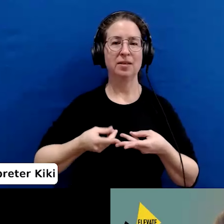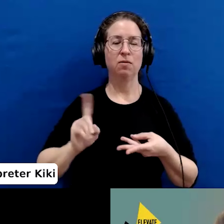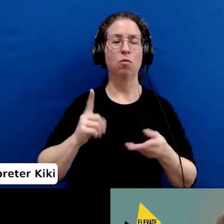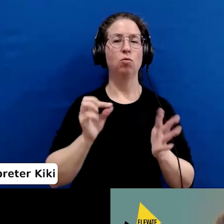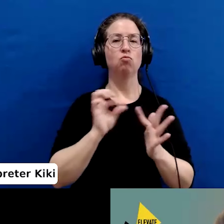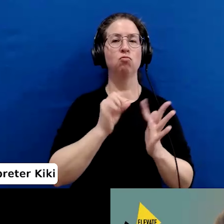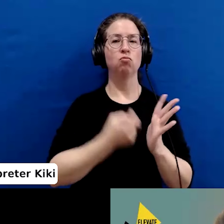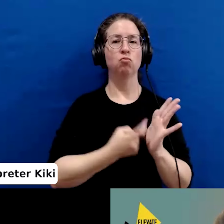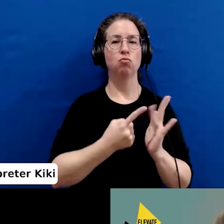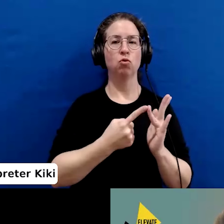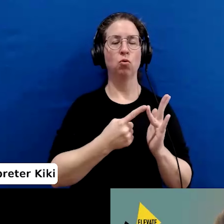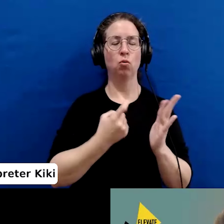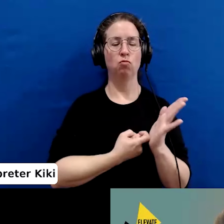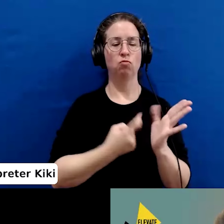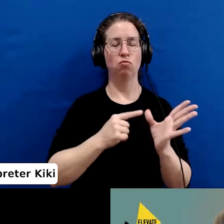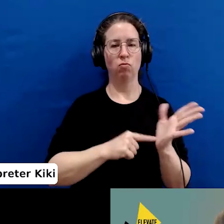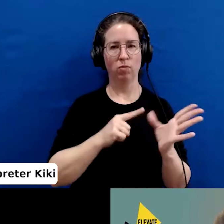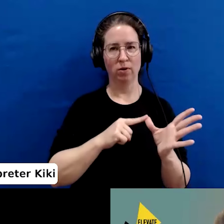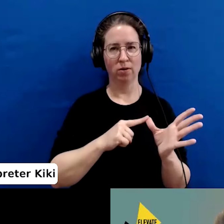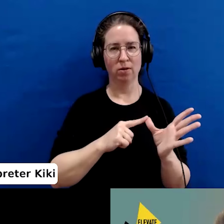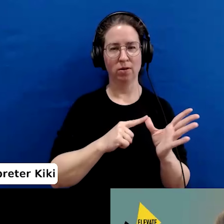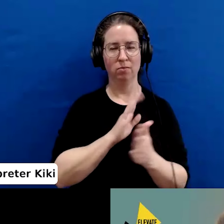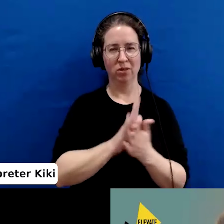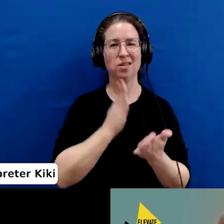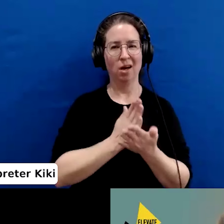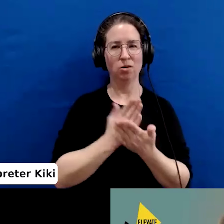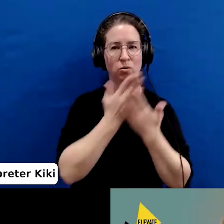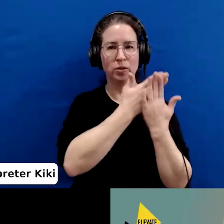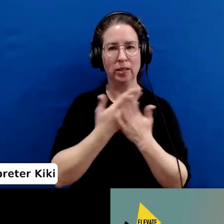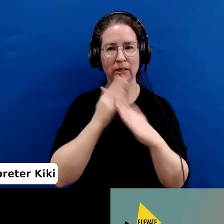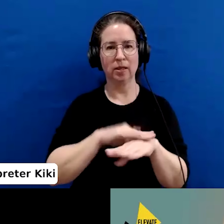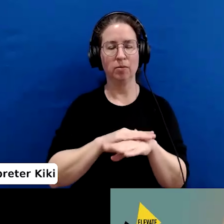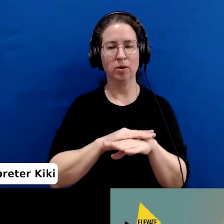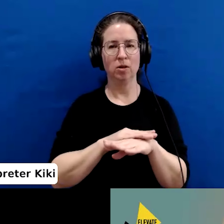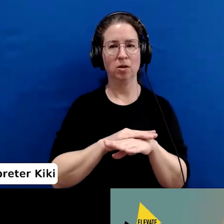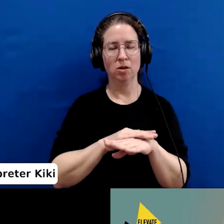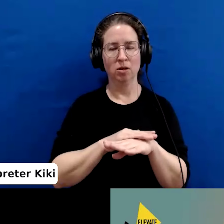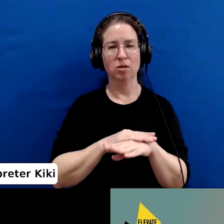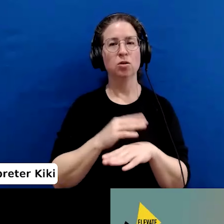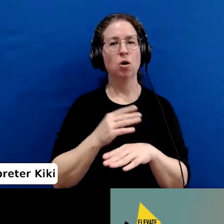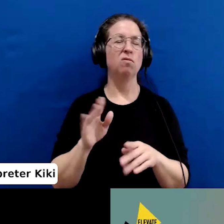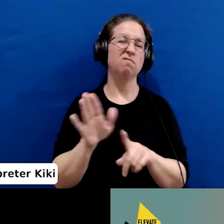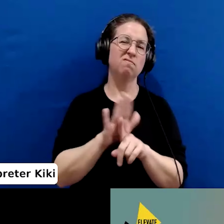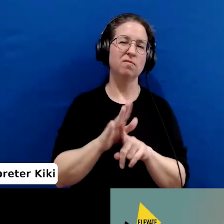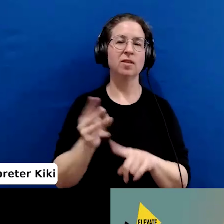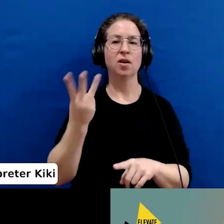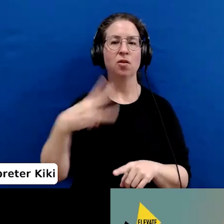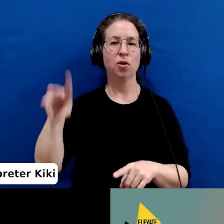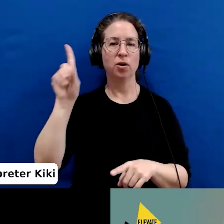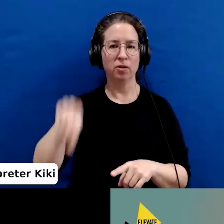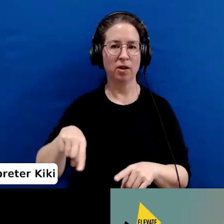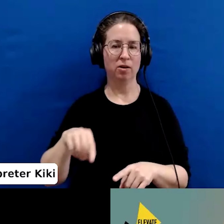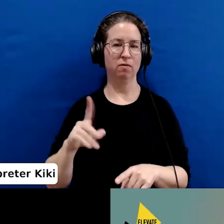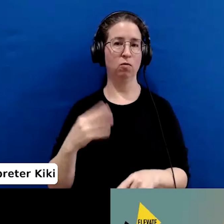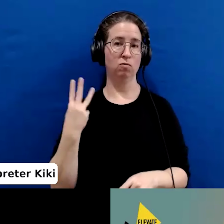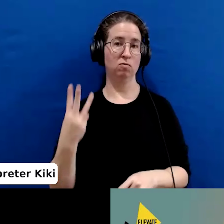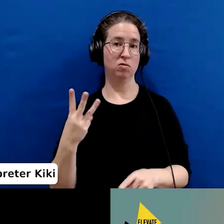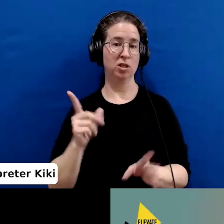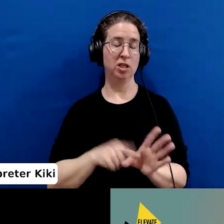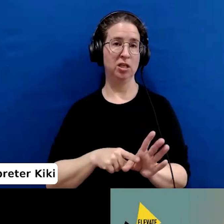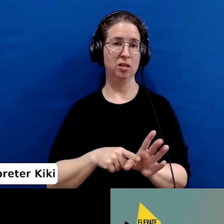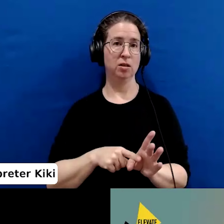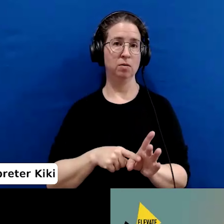rata amount is. But general rule of thumb, it's 30,000 for 3 years and 40,000 for 4 years.